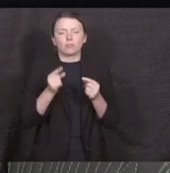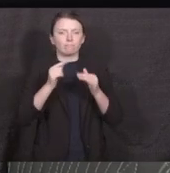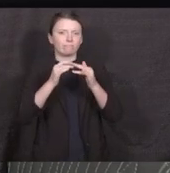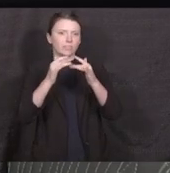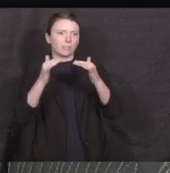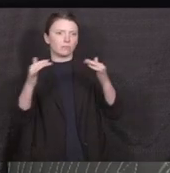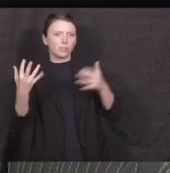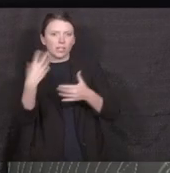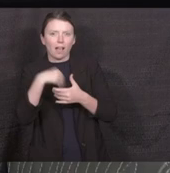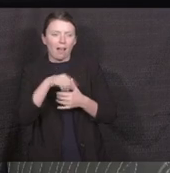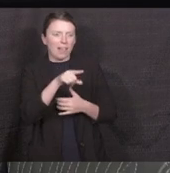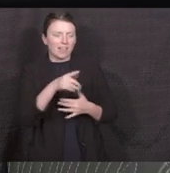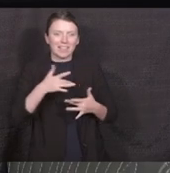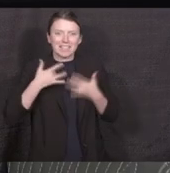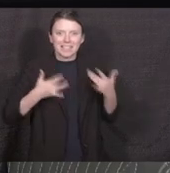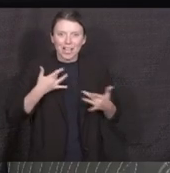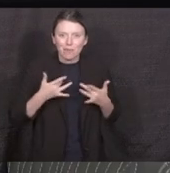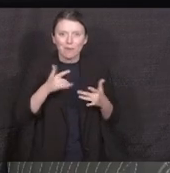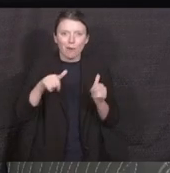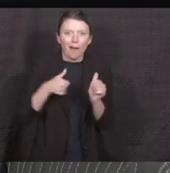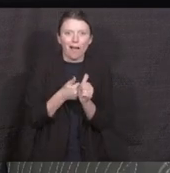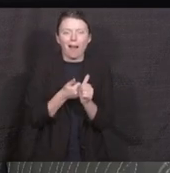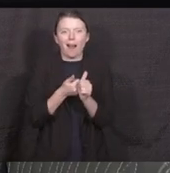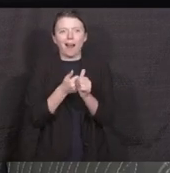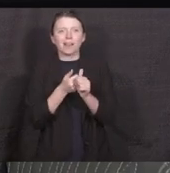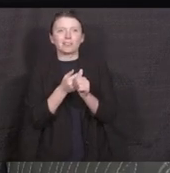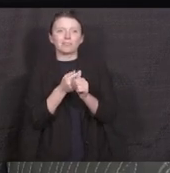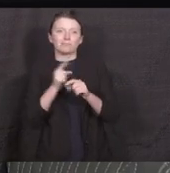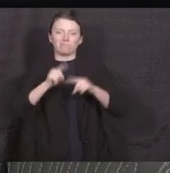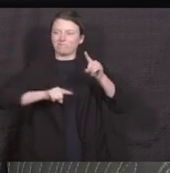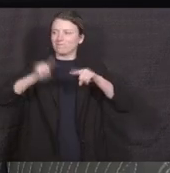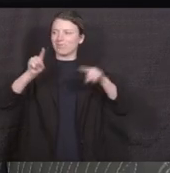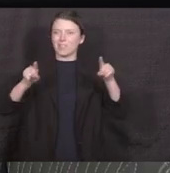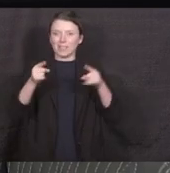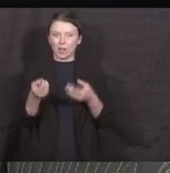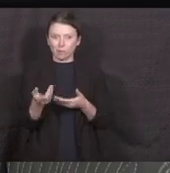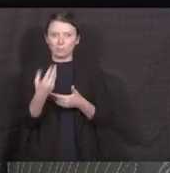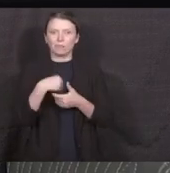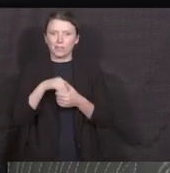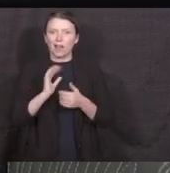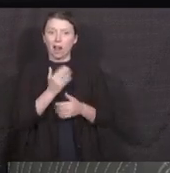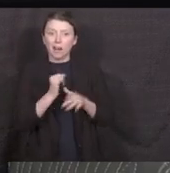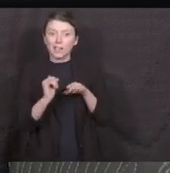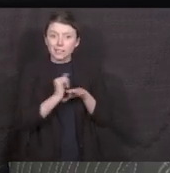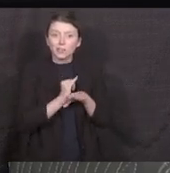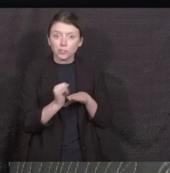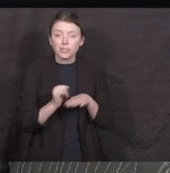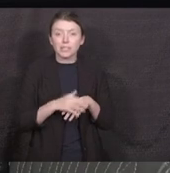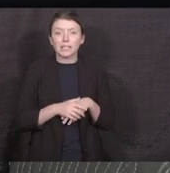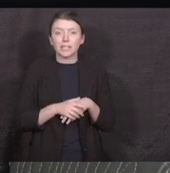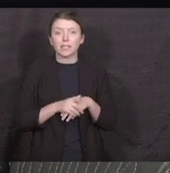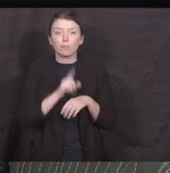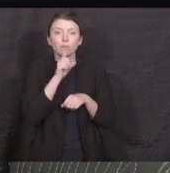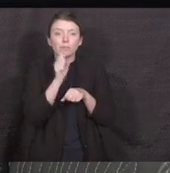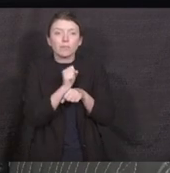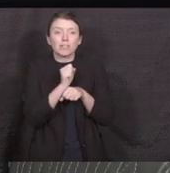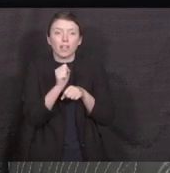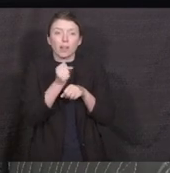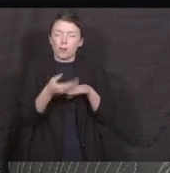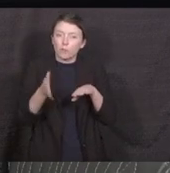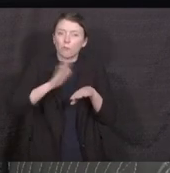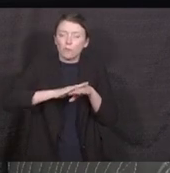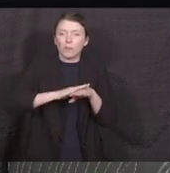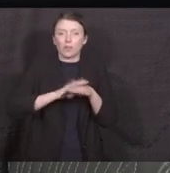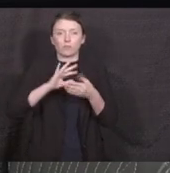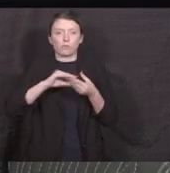diversity and excitement and variety that they're bringing to our industry. And they're enriching storytelling in every